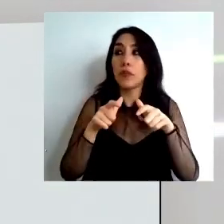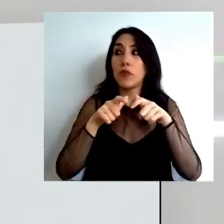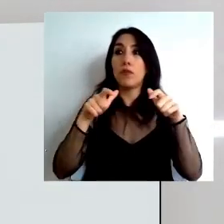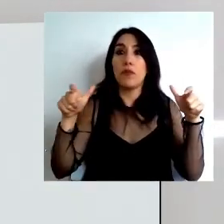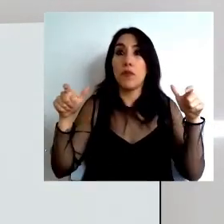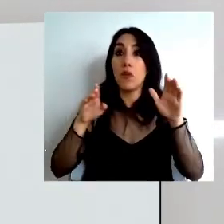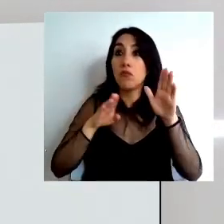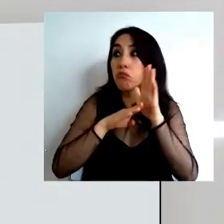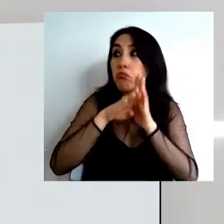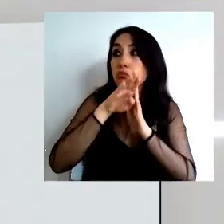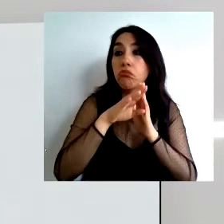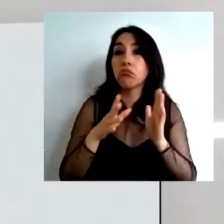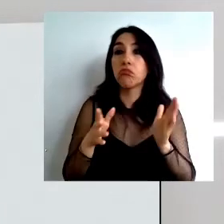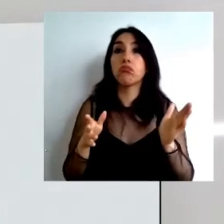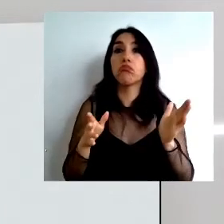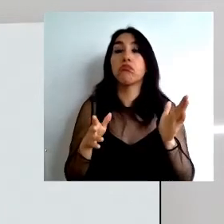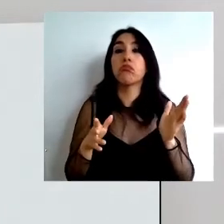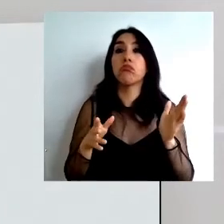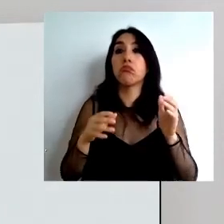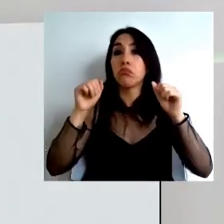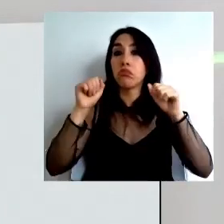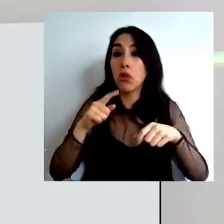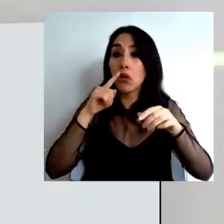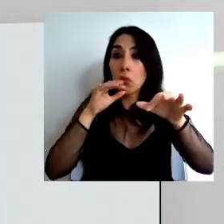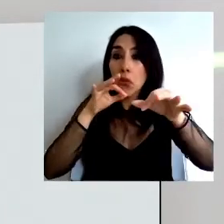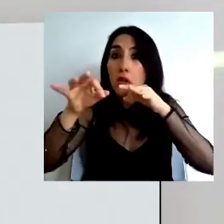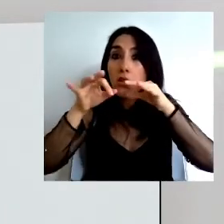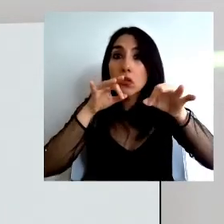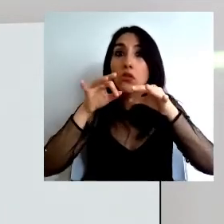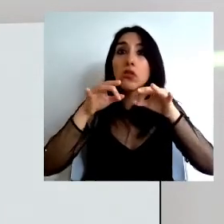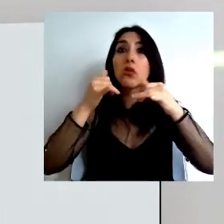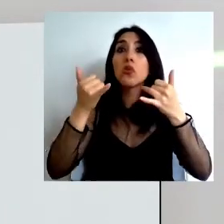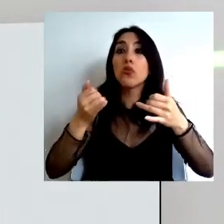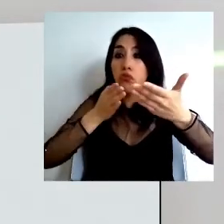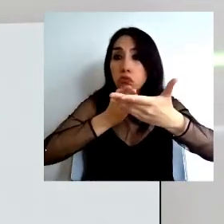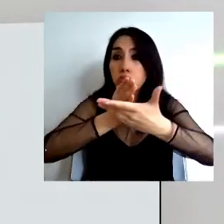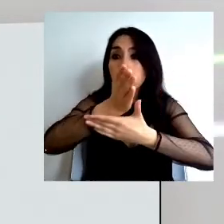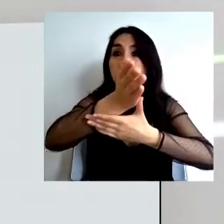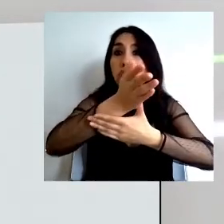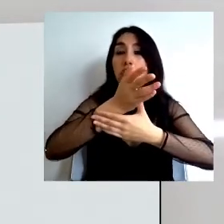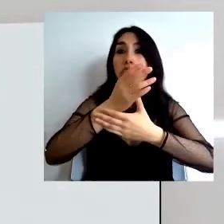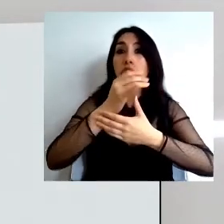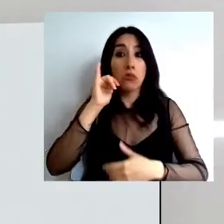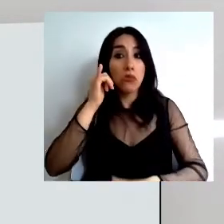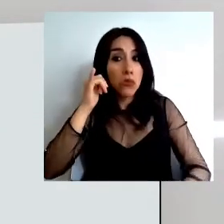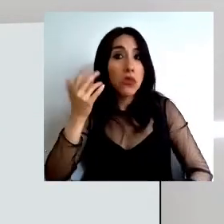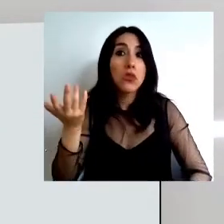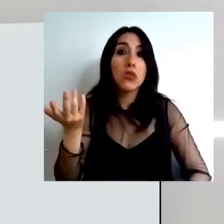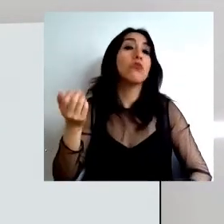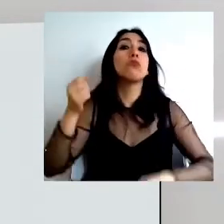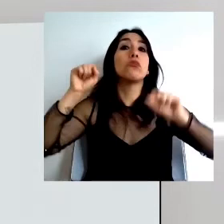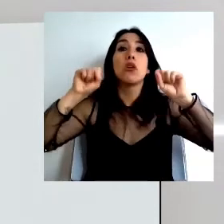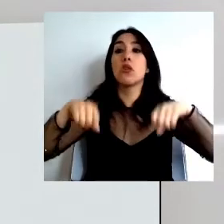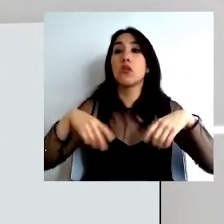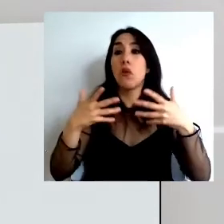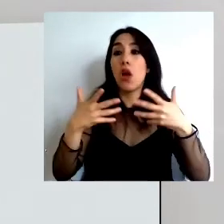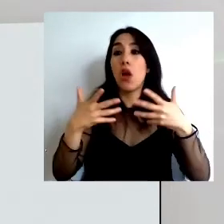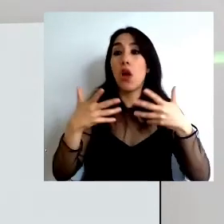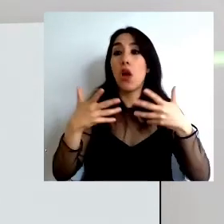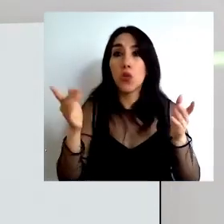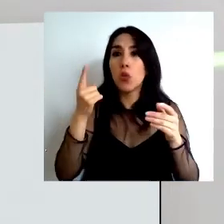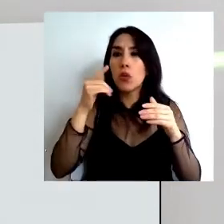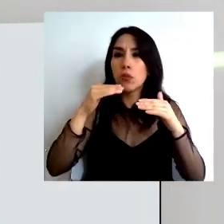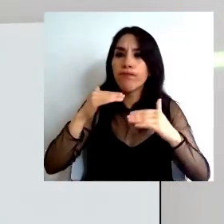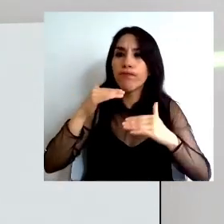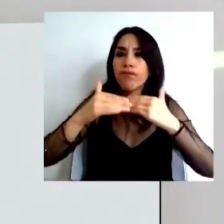been growing your direct impact in Austria, but in the meanwhile, you also, as you just mentioned, opted for a more indirect